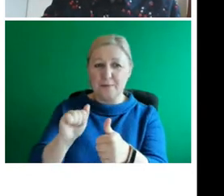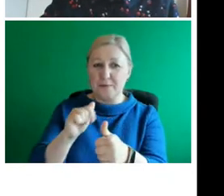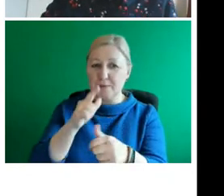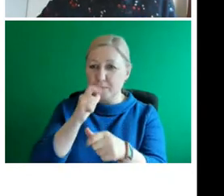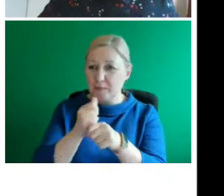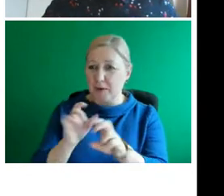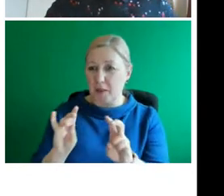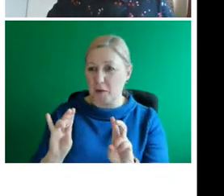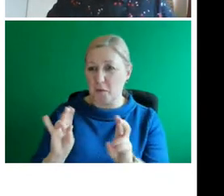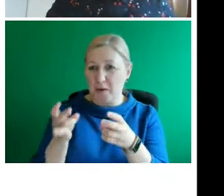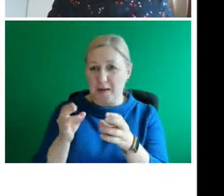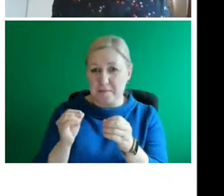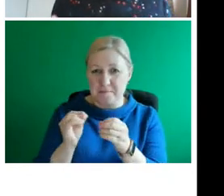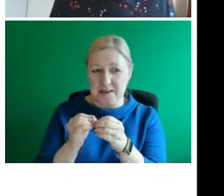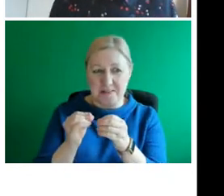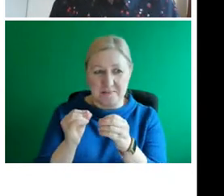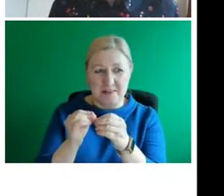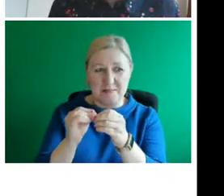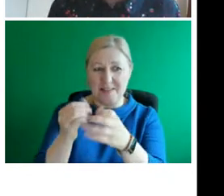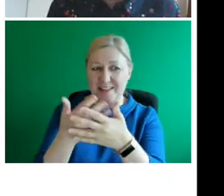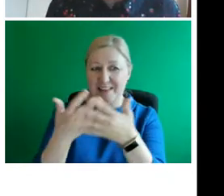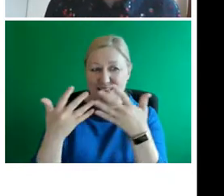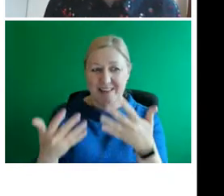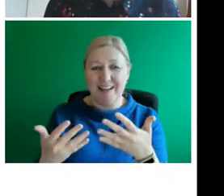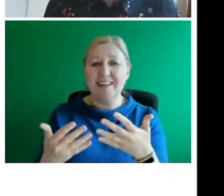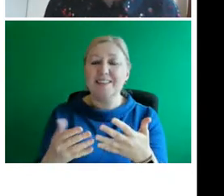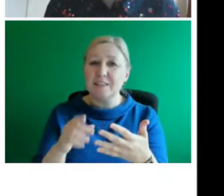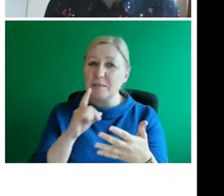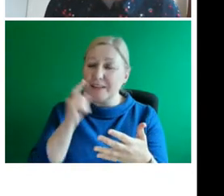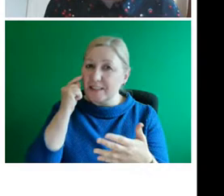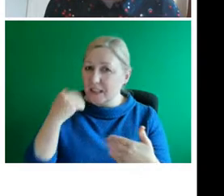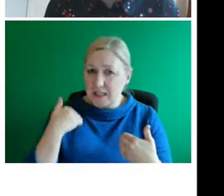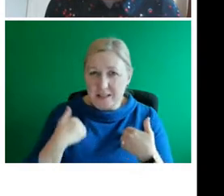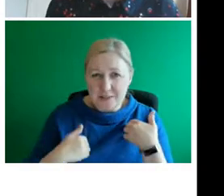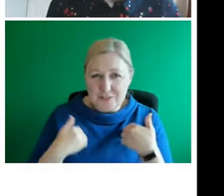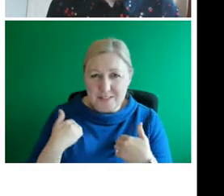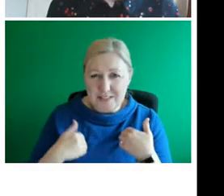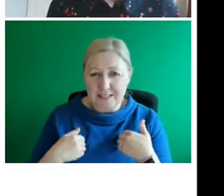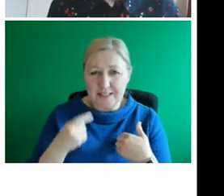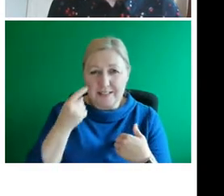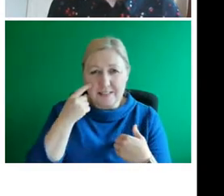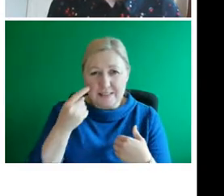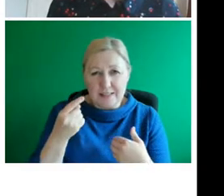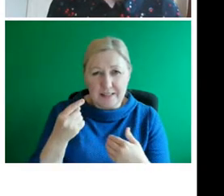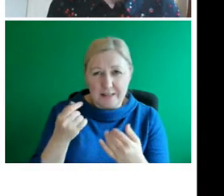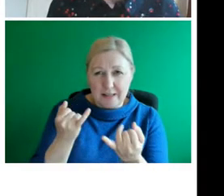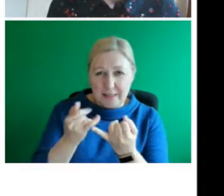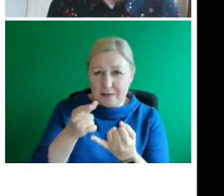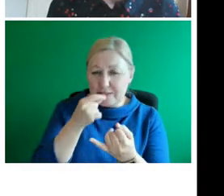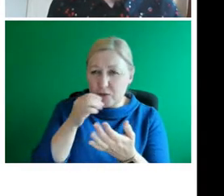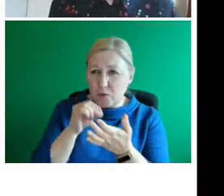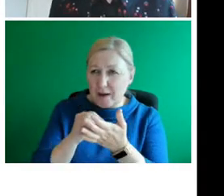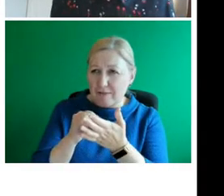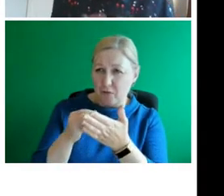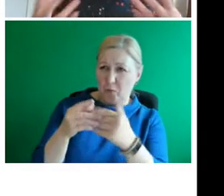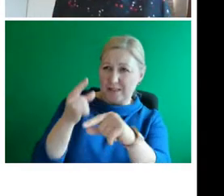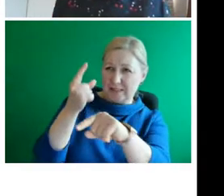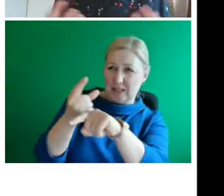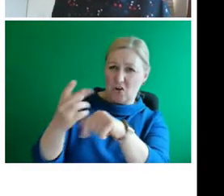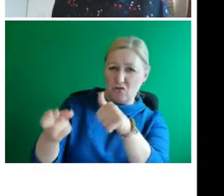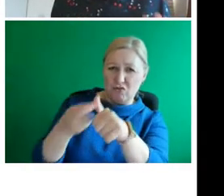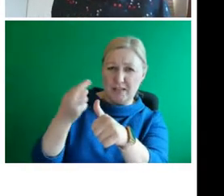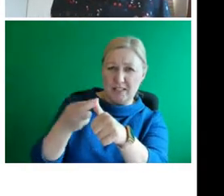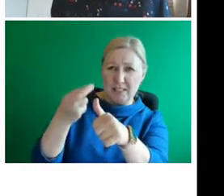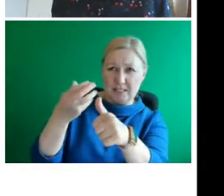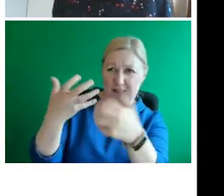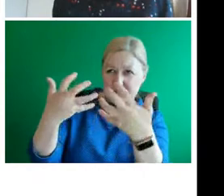tour. I think it's really fascinating the way you've been using, as you say, kind of off the shelf technologies to almost